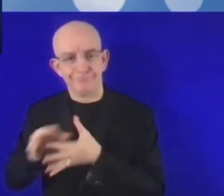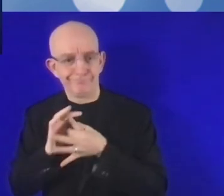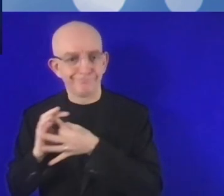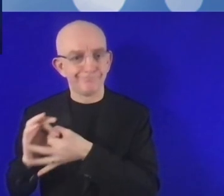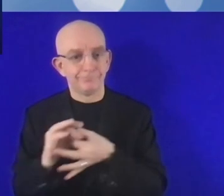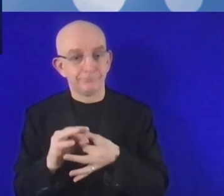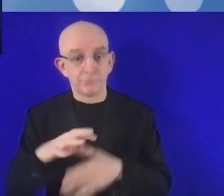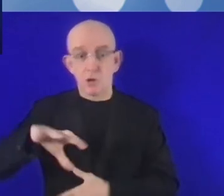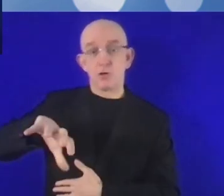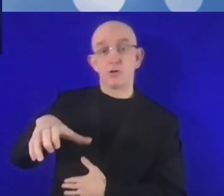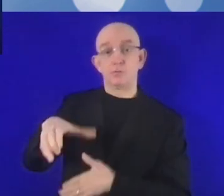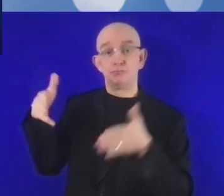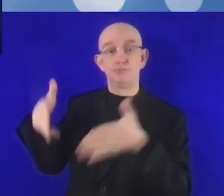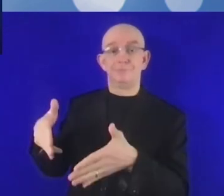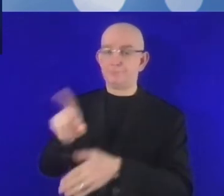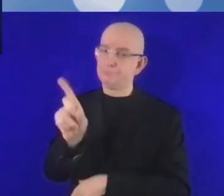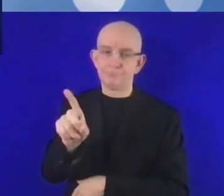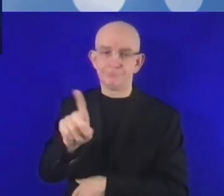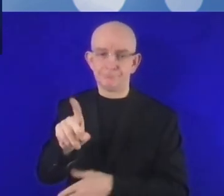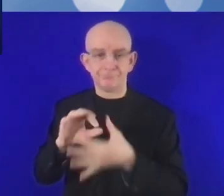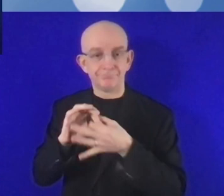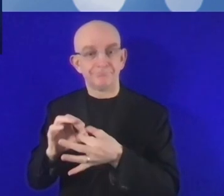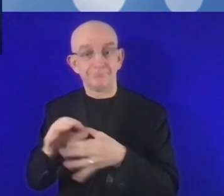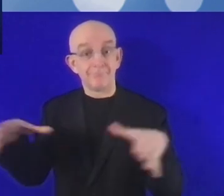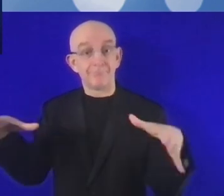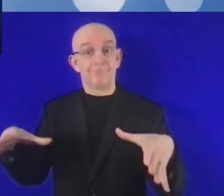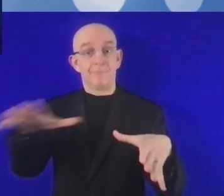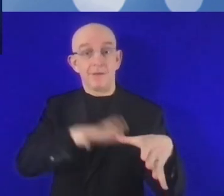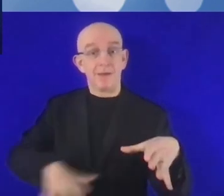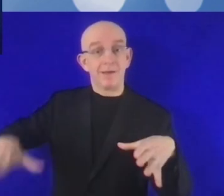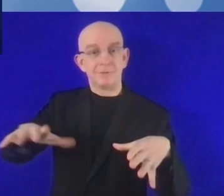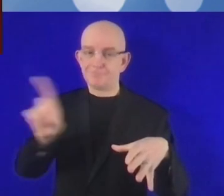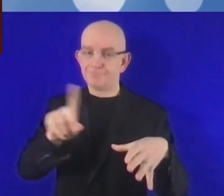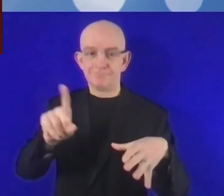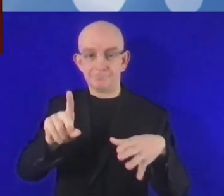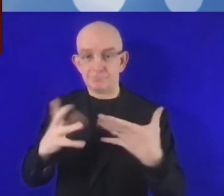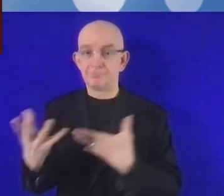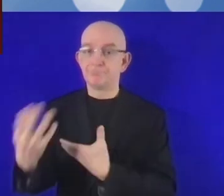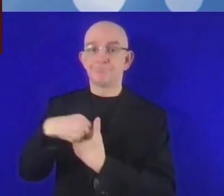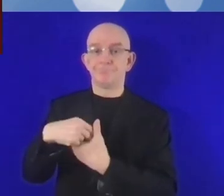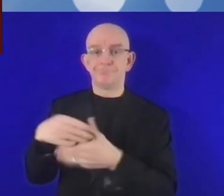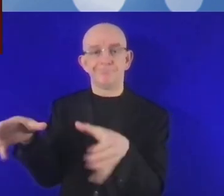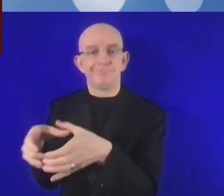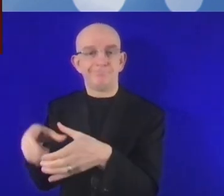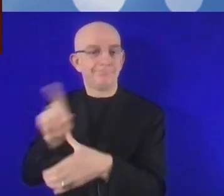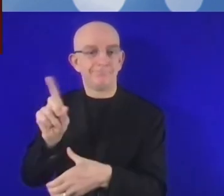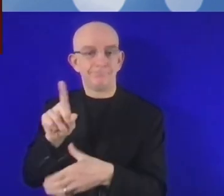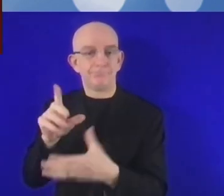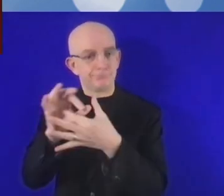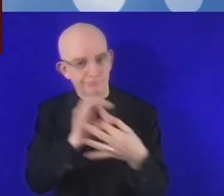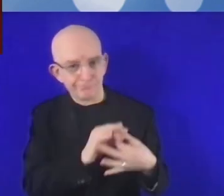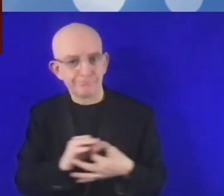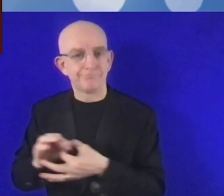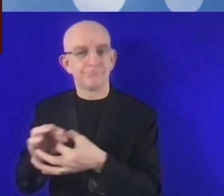joint concert effort, otherwise it will simply not work. Dear participants, I'm